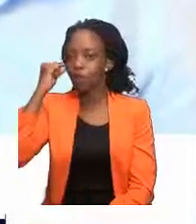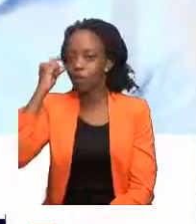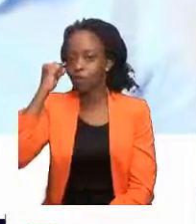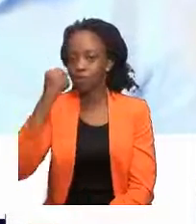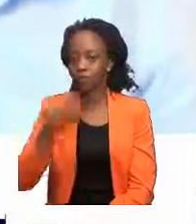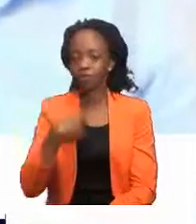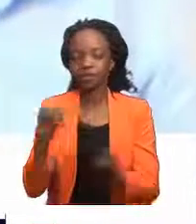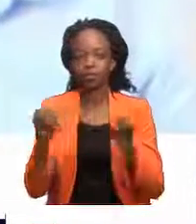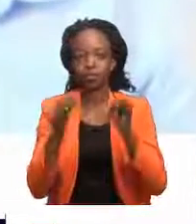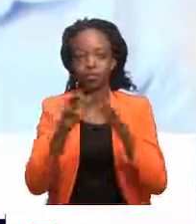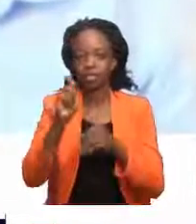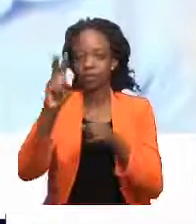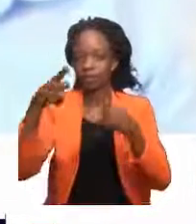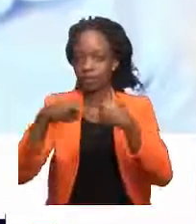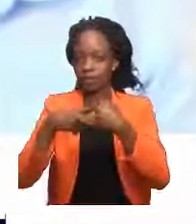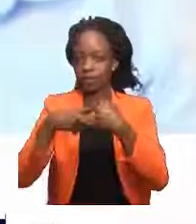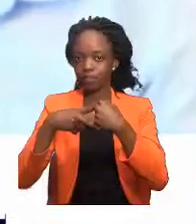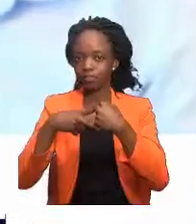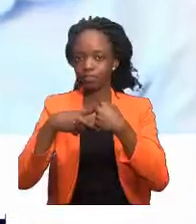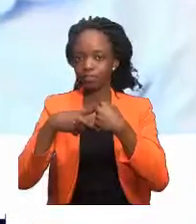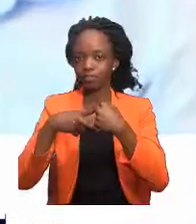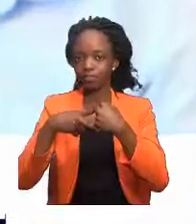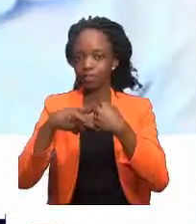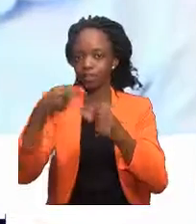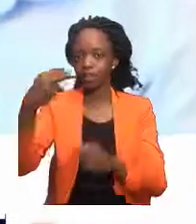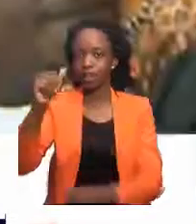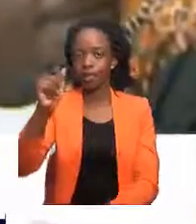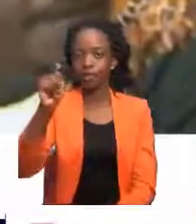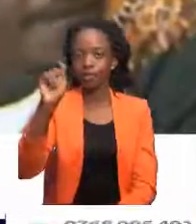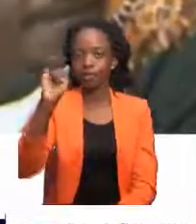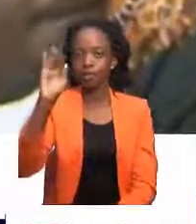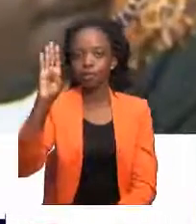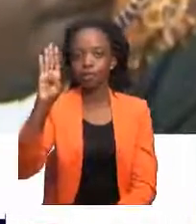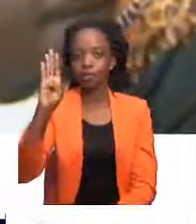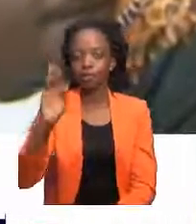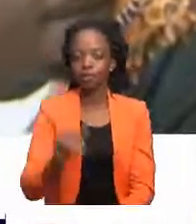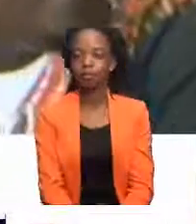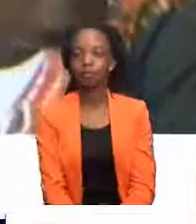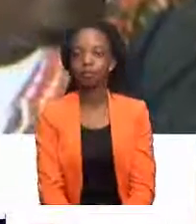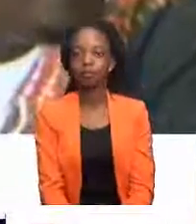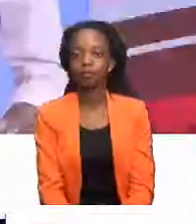nikiarifu TV 47, mimi ni Muhammad Atib Abdullah.